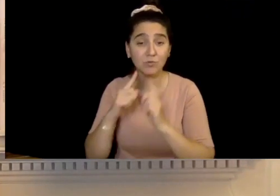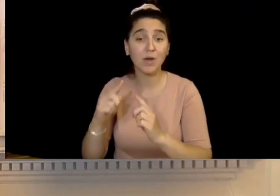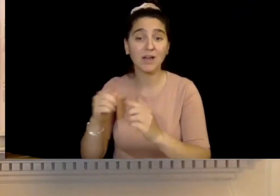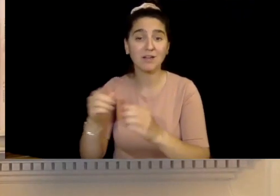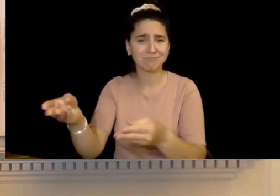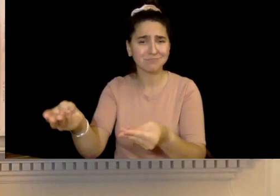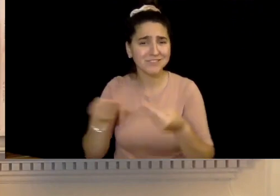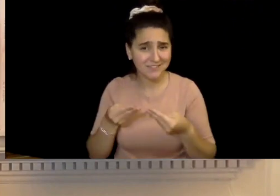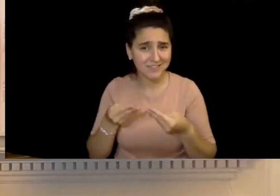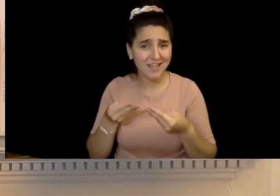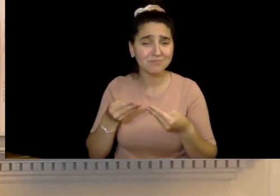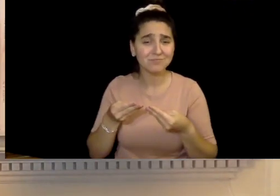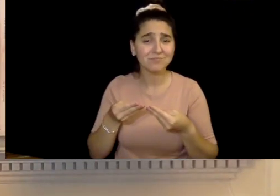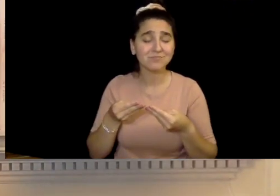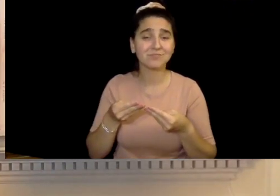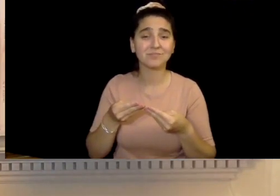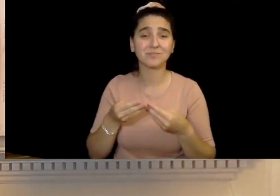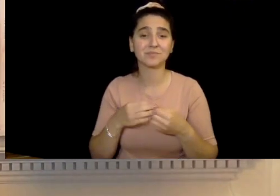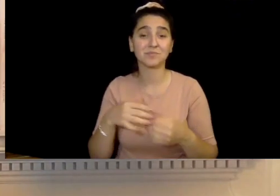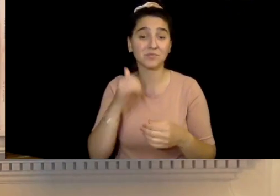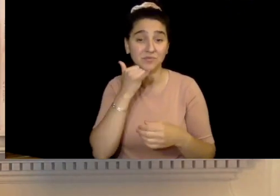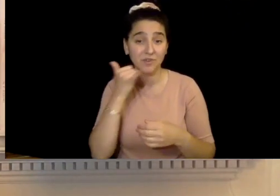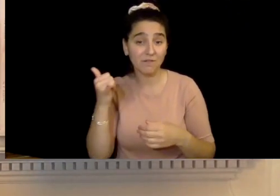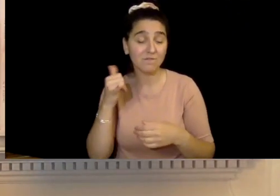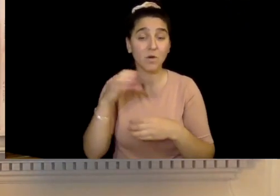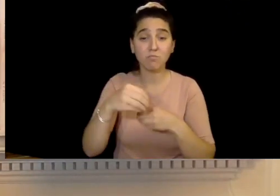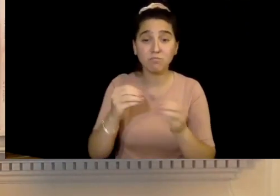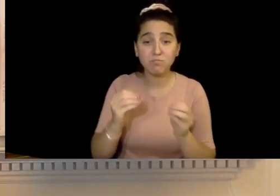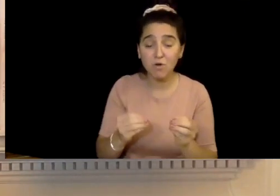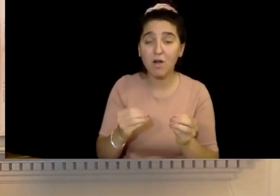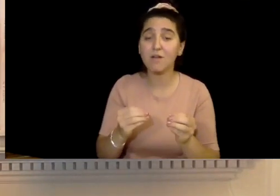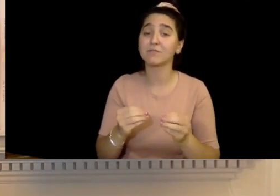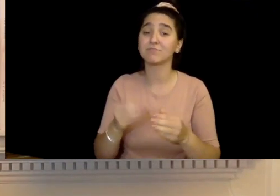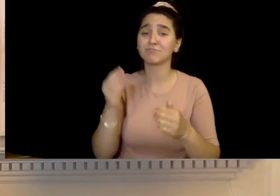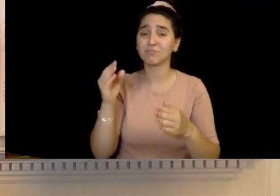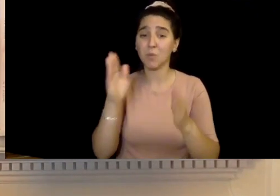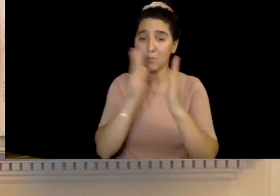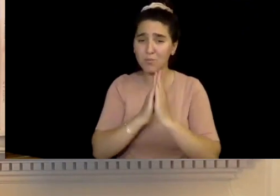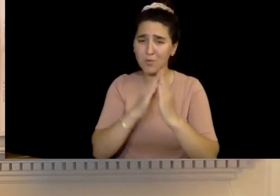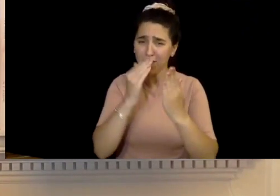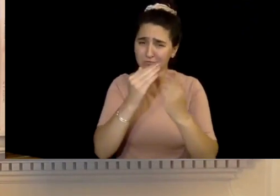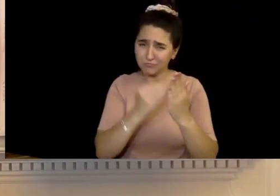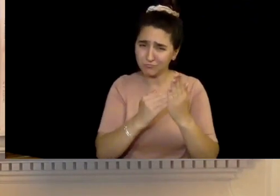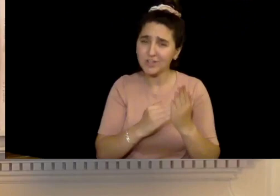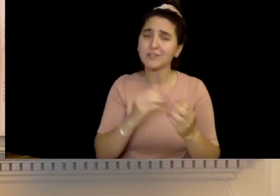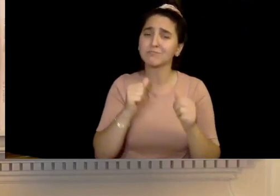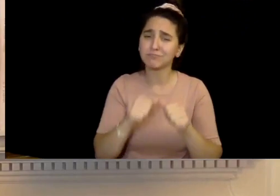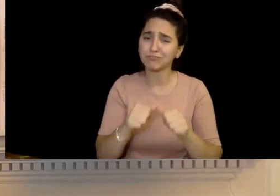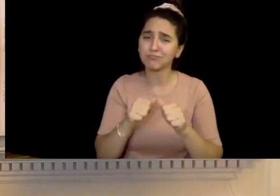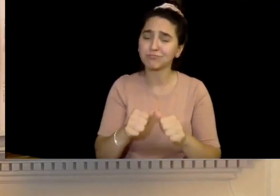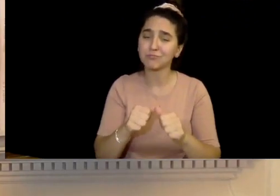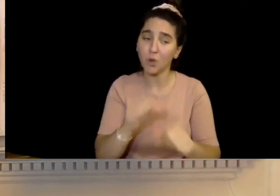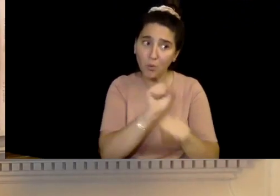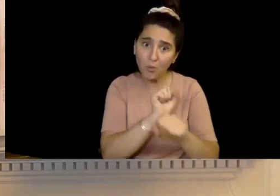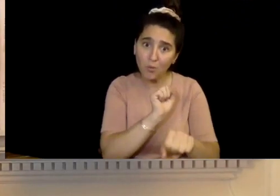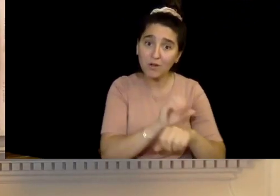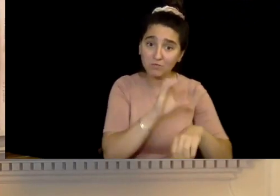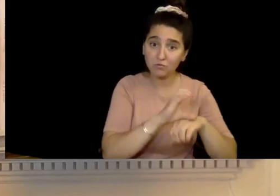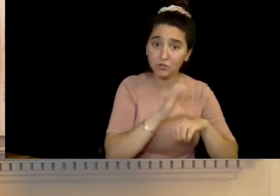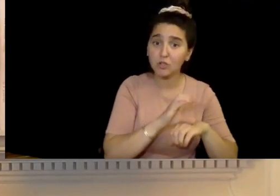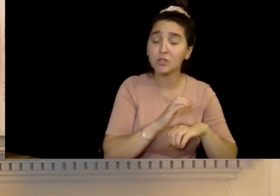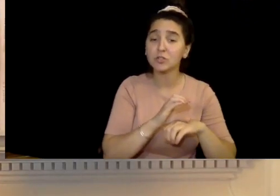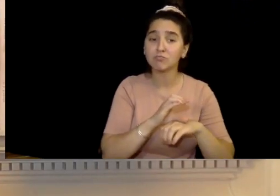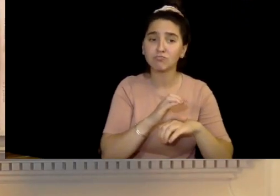church office and to me. Our prayer tree is still in full effect. We thank you for ensuring that the work of church continues through your